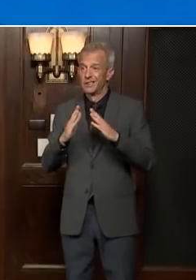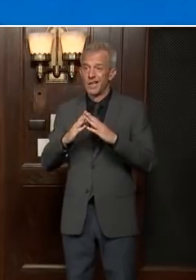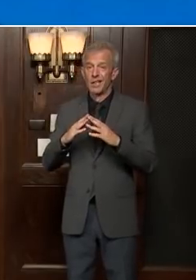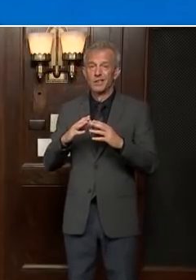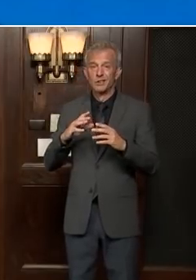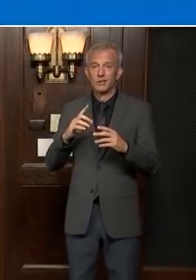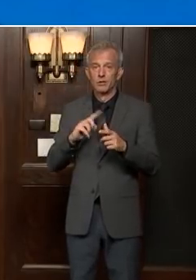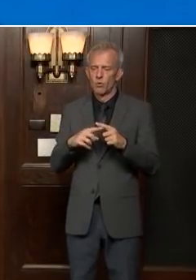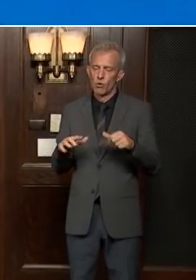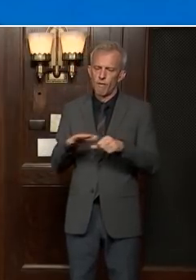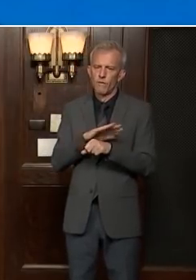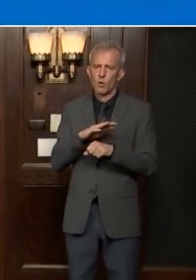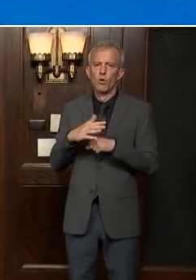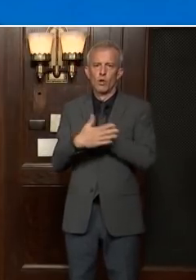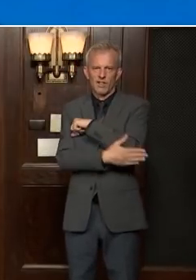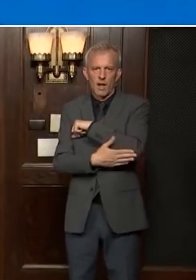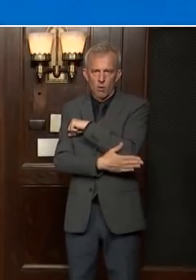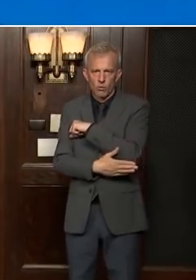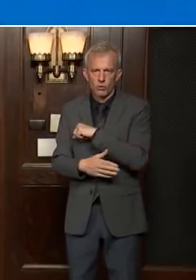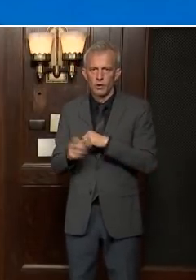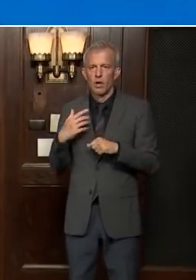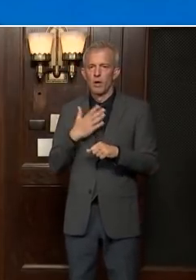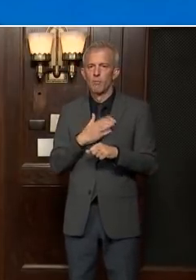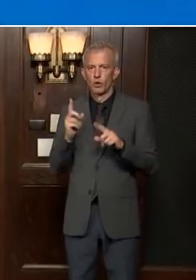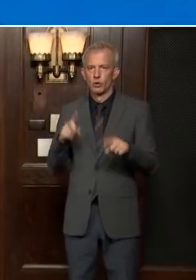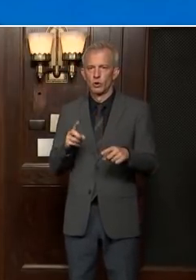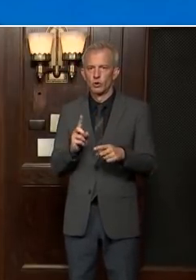unincorporated areas, please go to the portal at